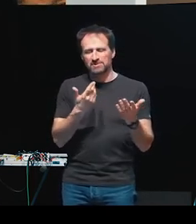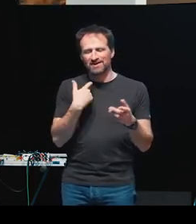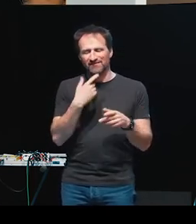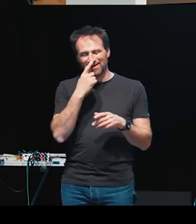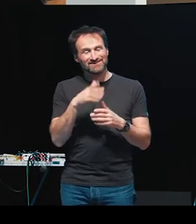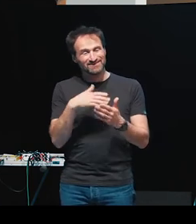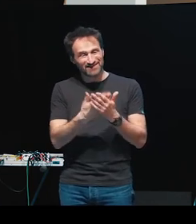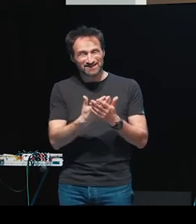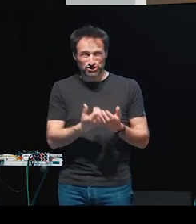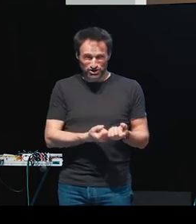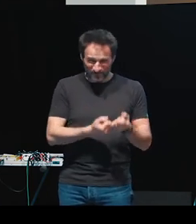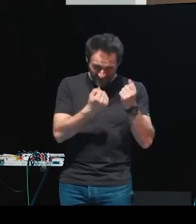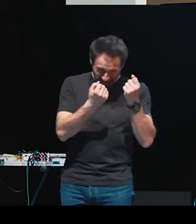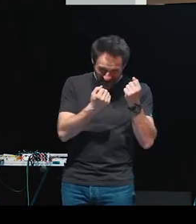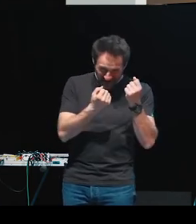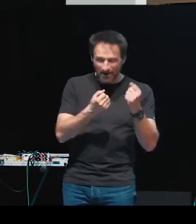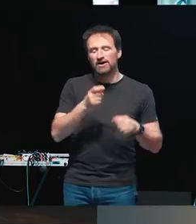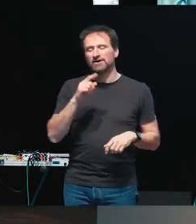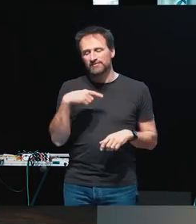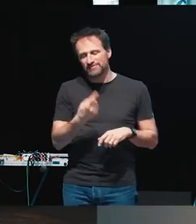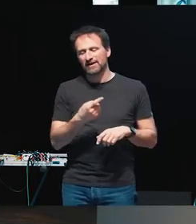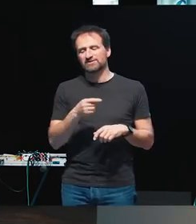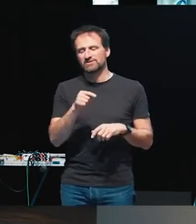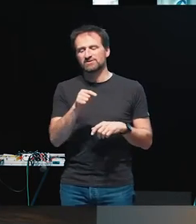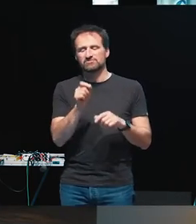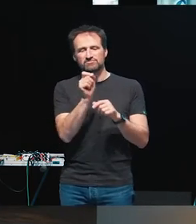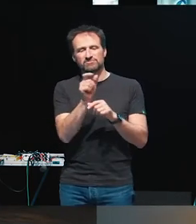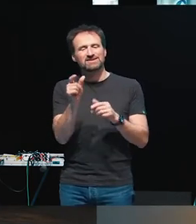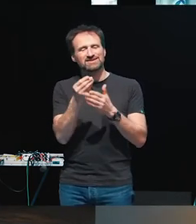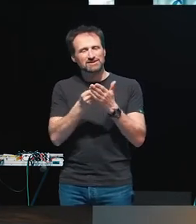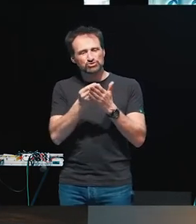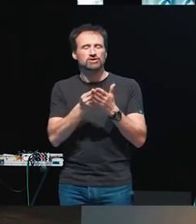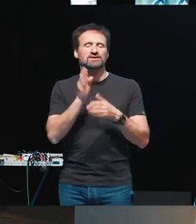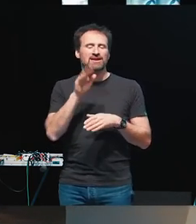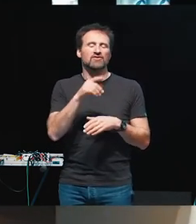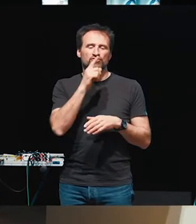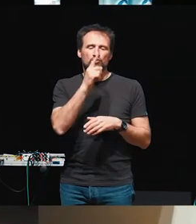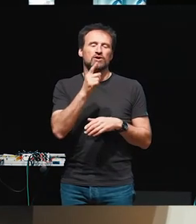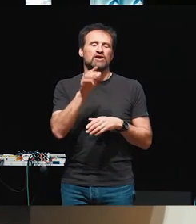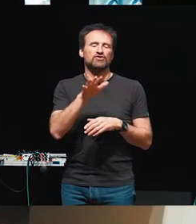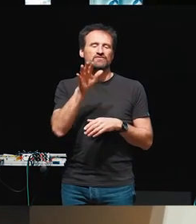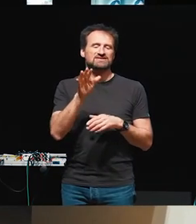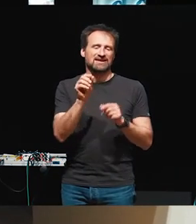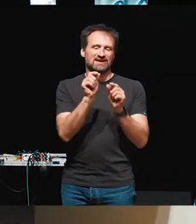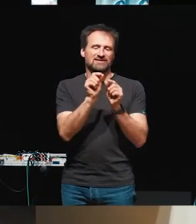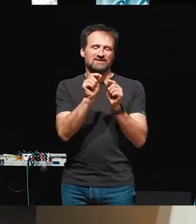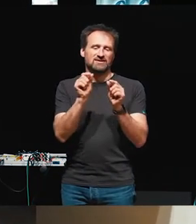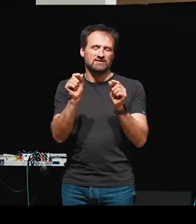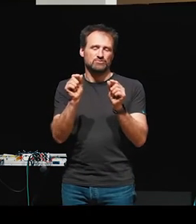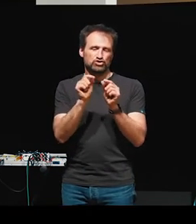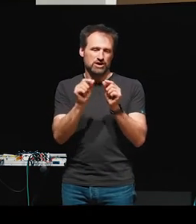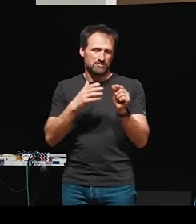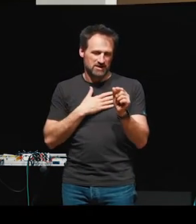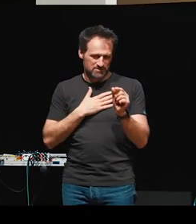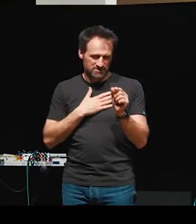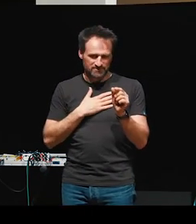hard when it has a description longer than 15 characters. OK. So we go ahead and implement this.